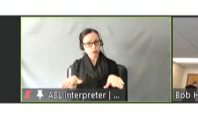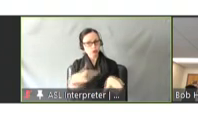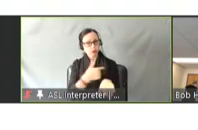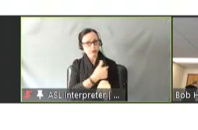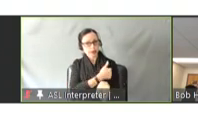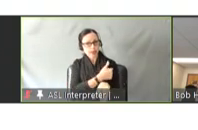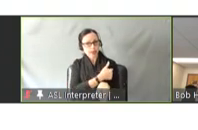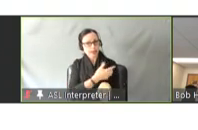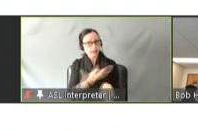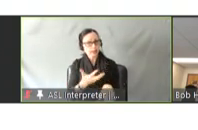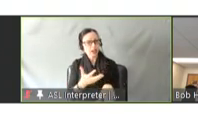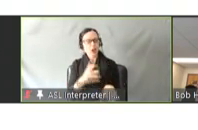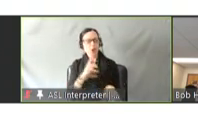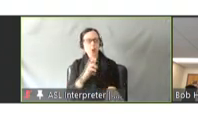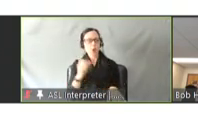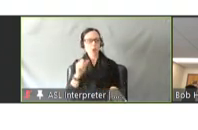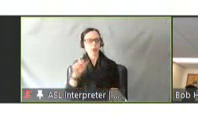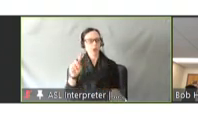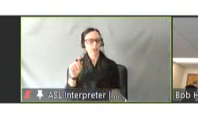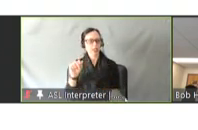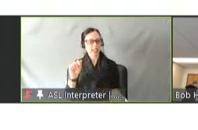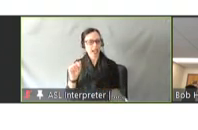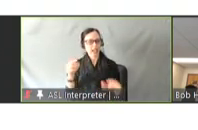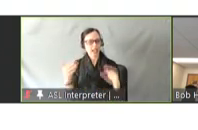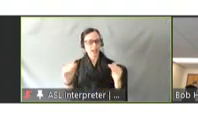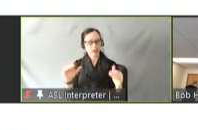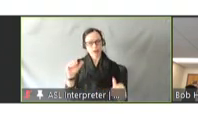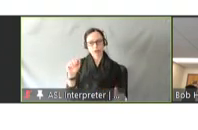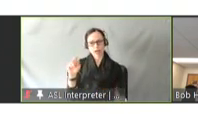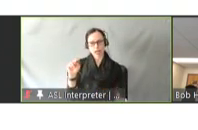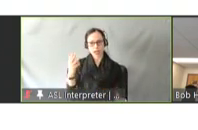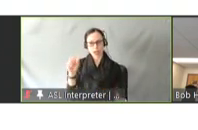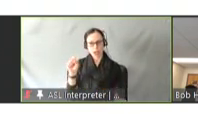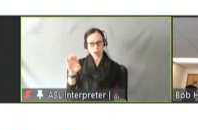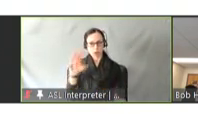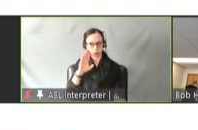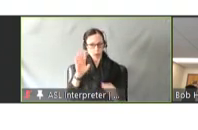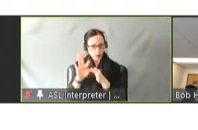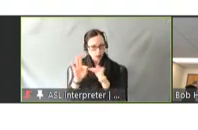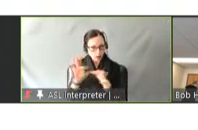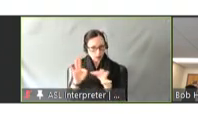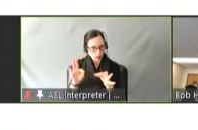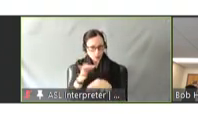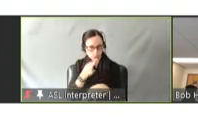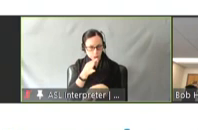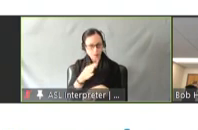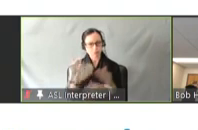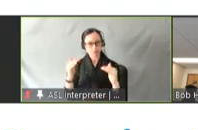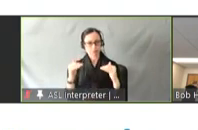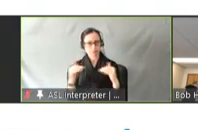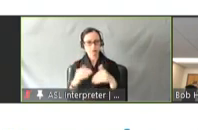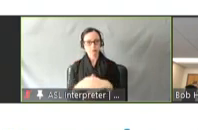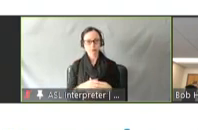a little older data than what Ann House is going to be presenting to you shortly. Next slide, please.